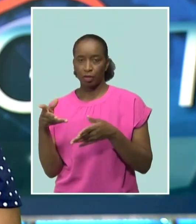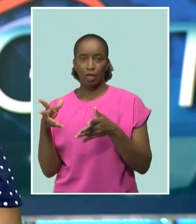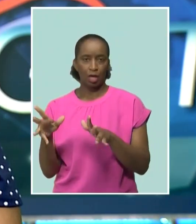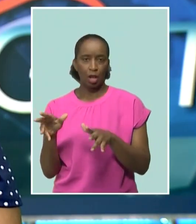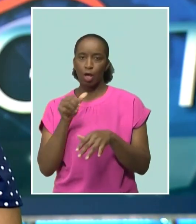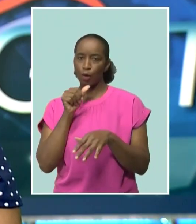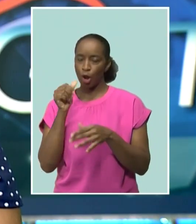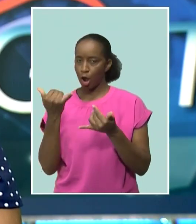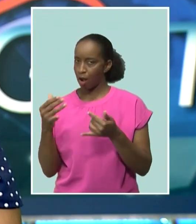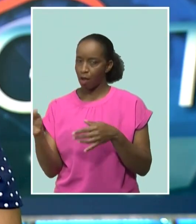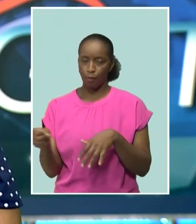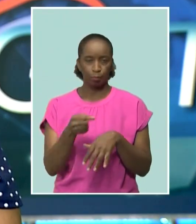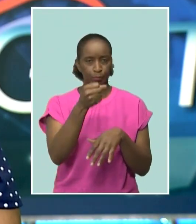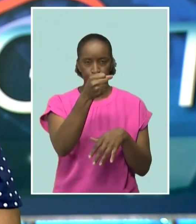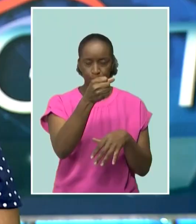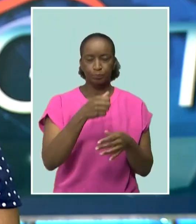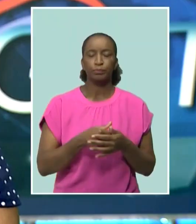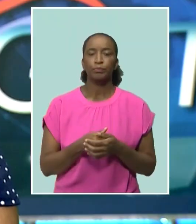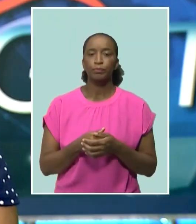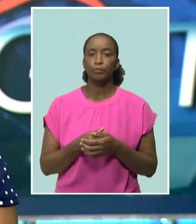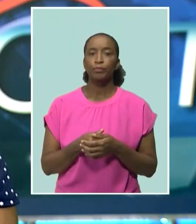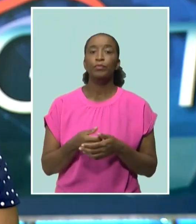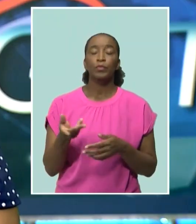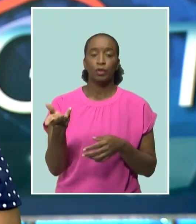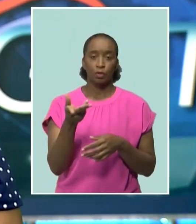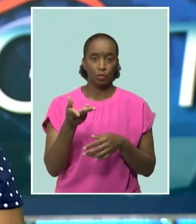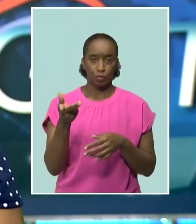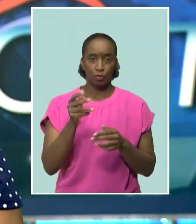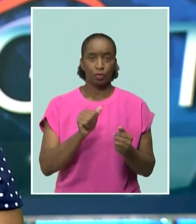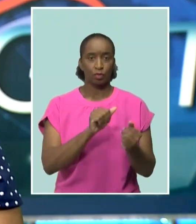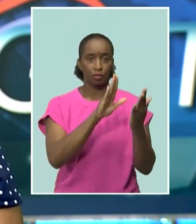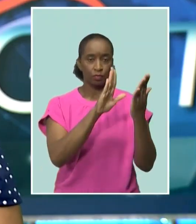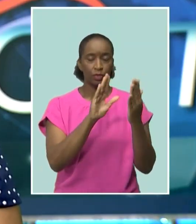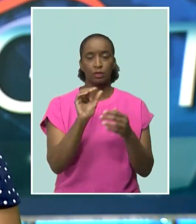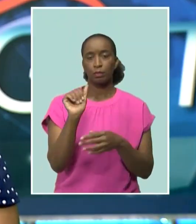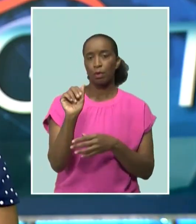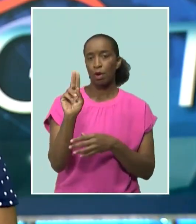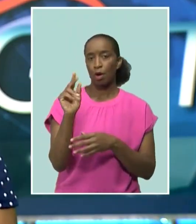surety. They're all scheduled to reappear in court on August 20th.